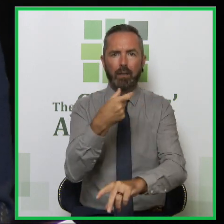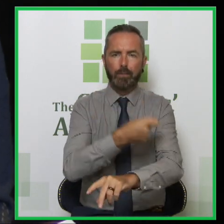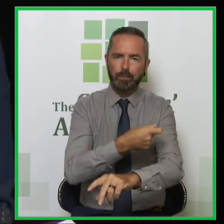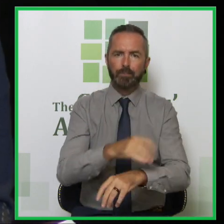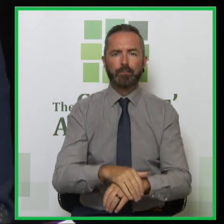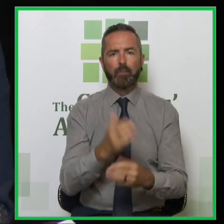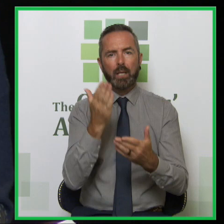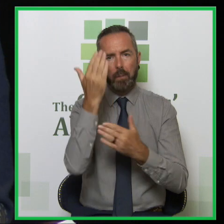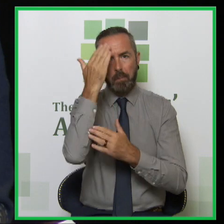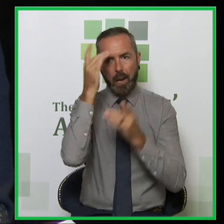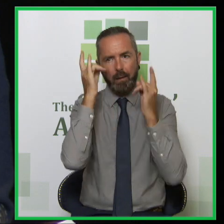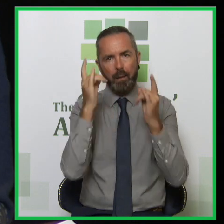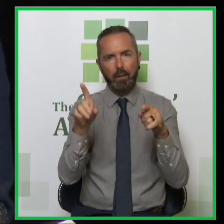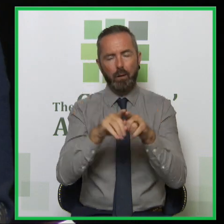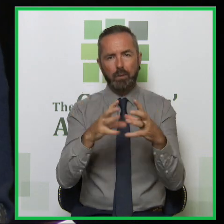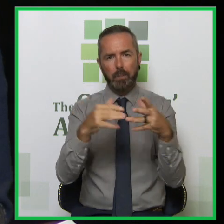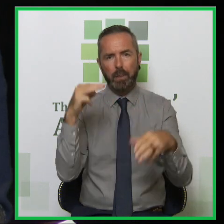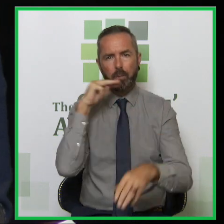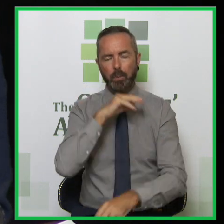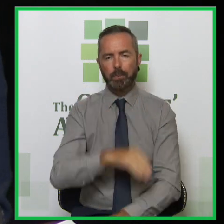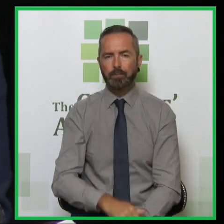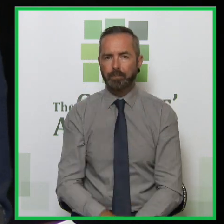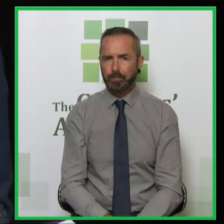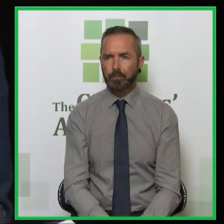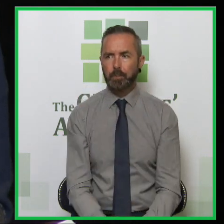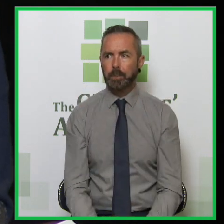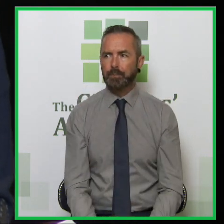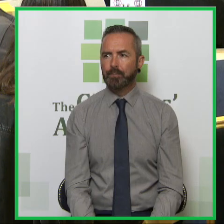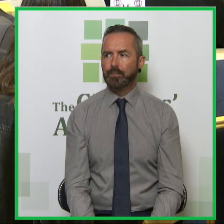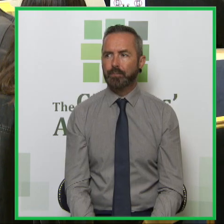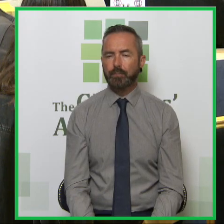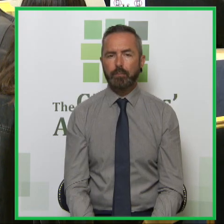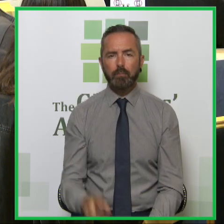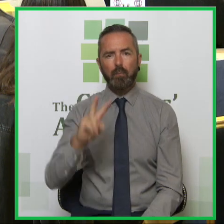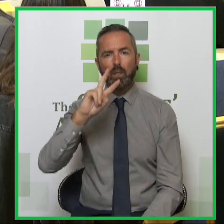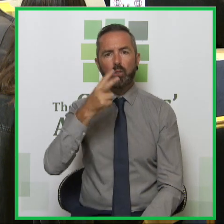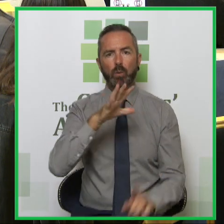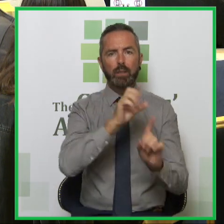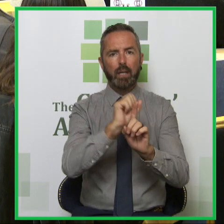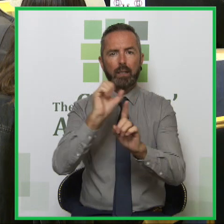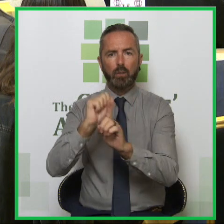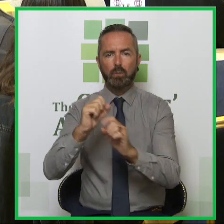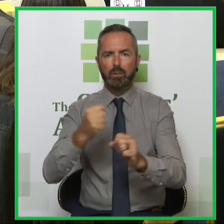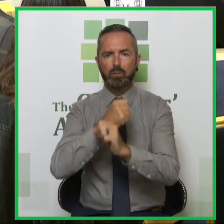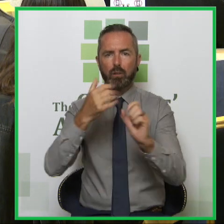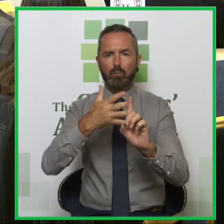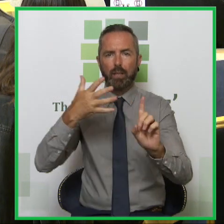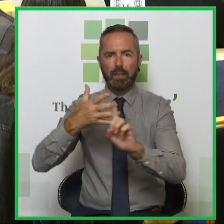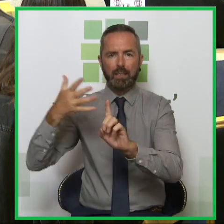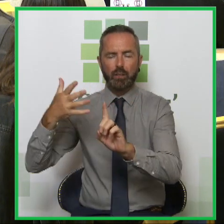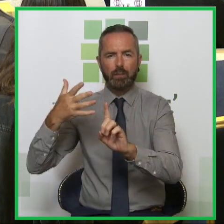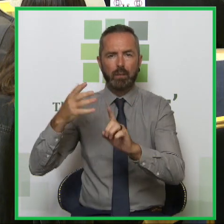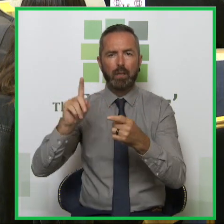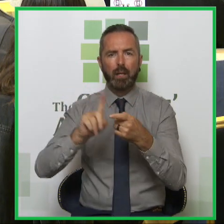is also a significant problem associated with drug use. Dual diagnosis is well recognised,